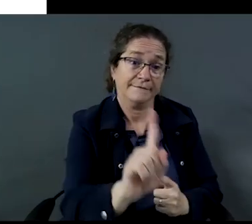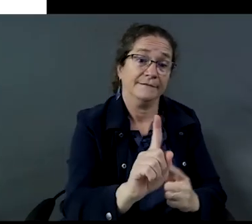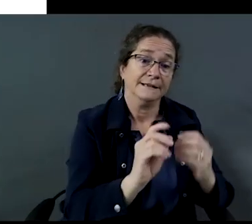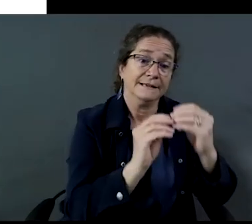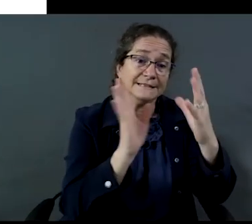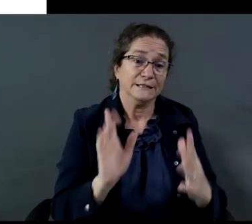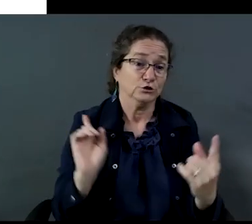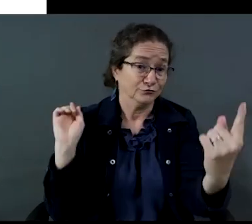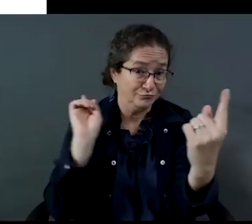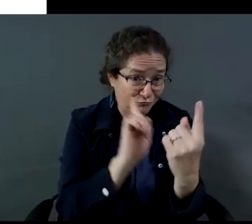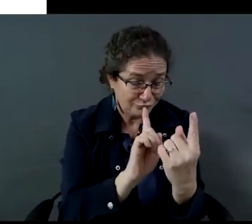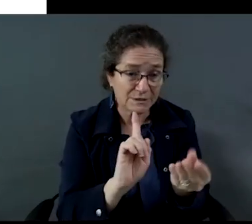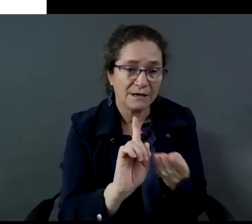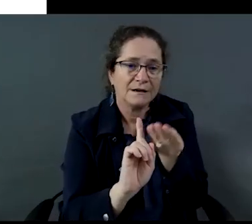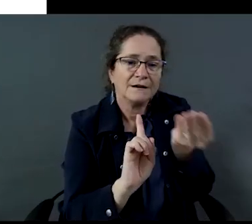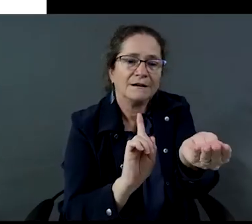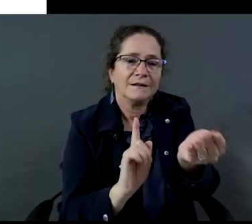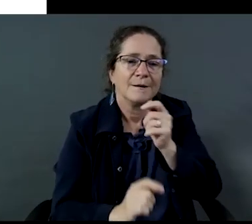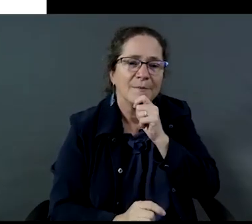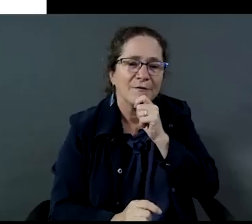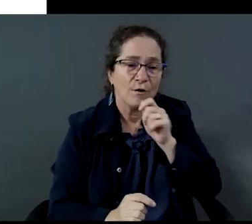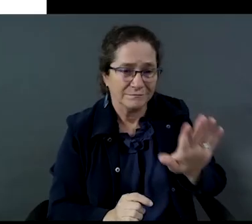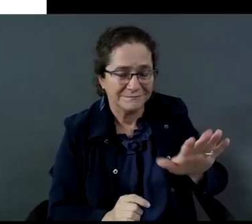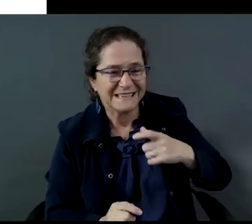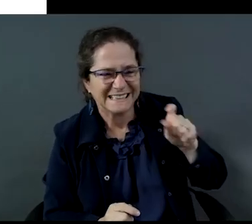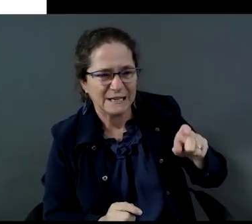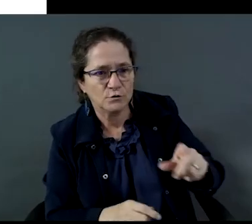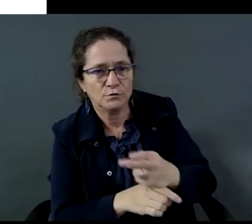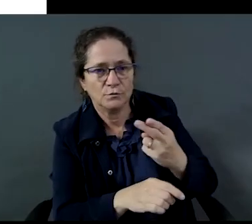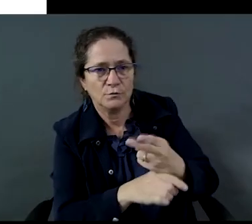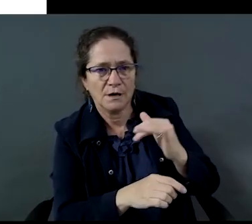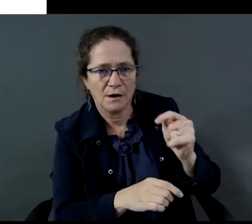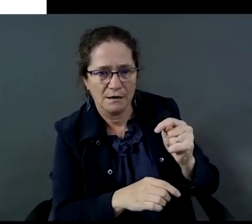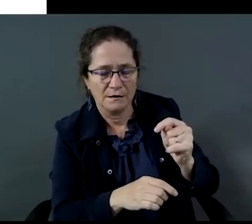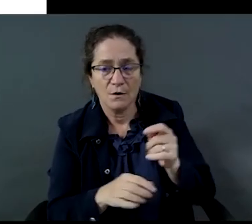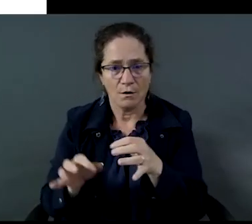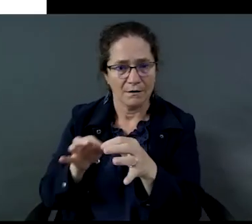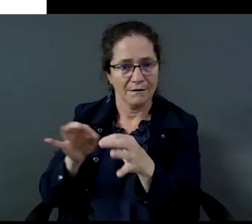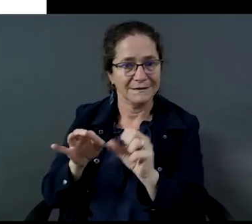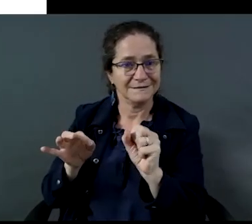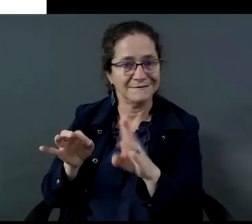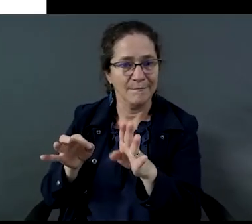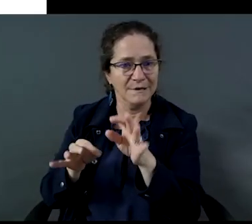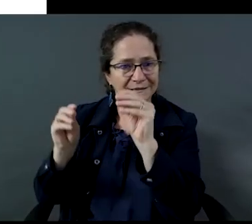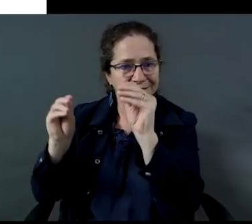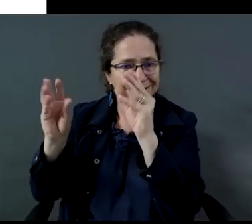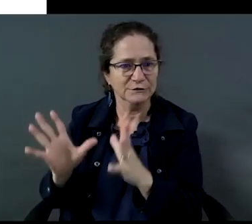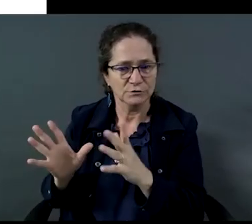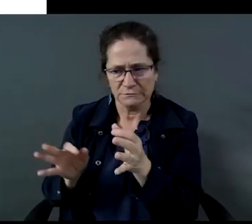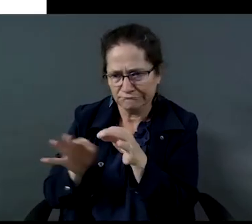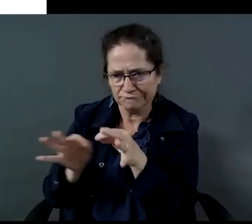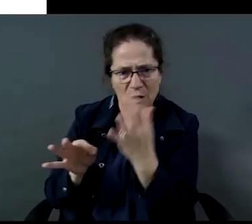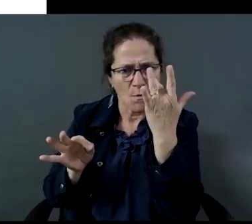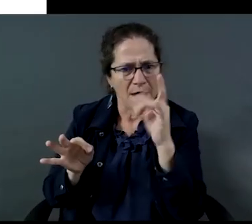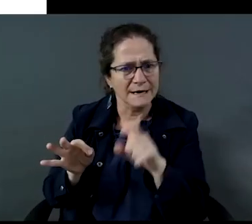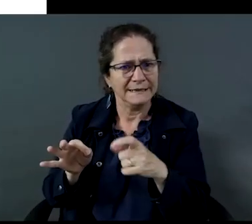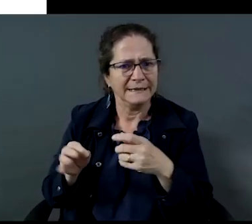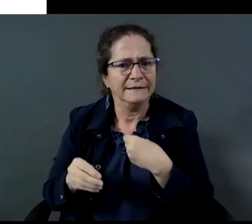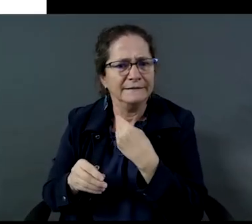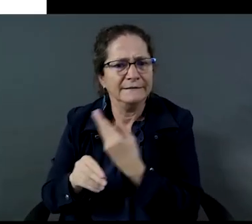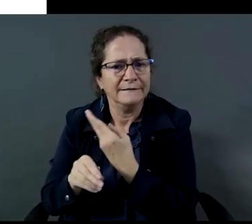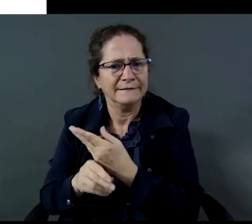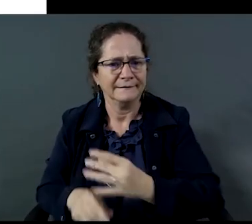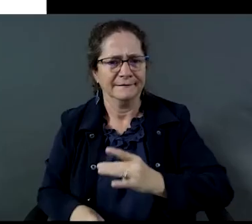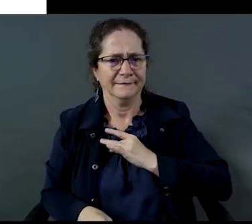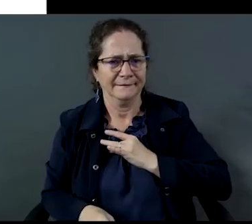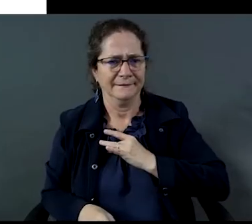enough. Here, I need you to wear this, or explaining to the sub, hey, I need you to wear this so I can hear you, is a very important life skill